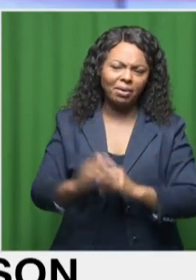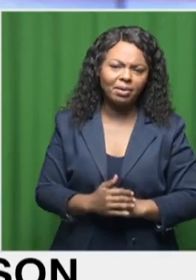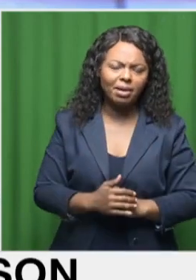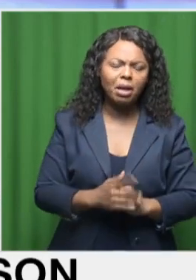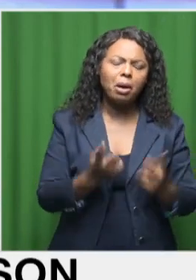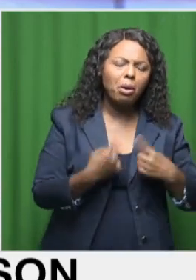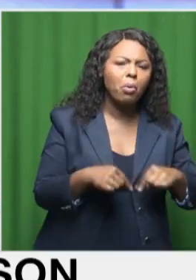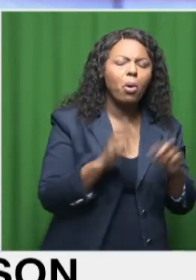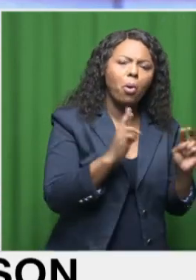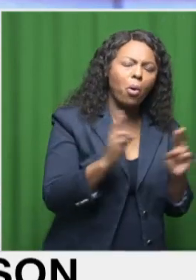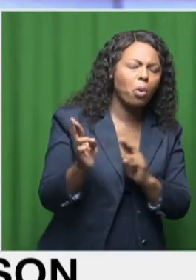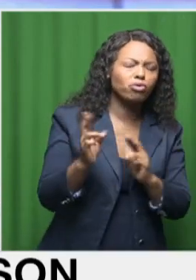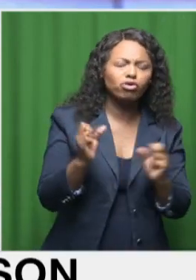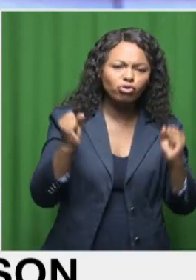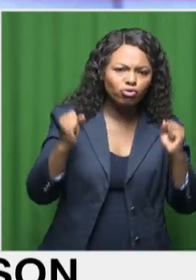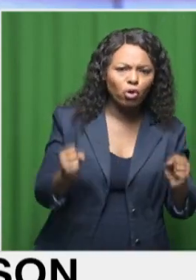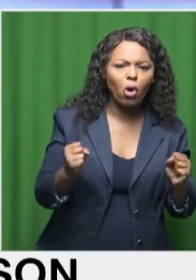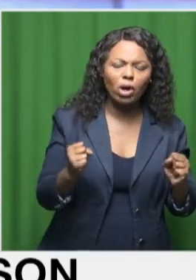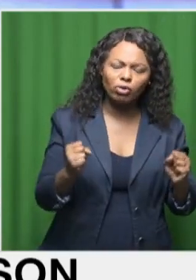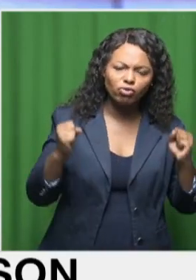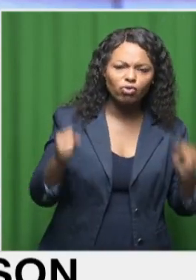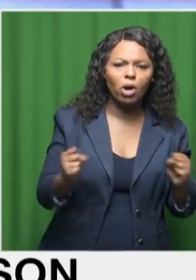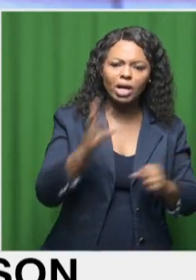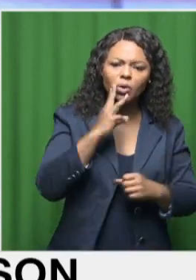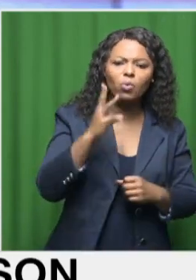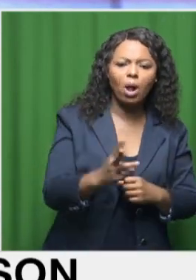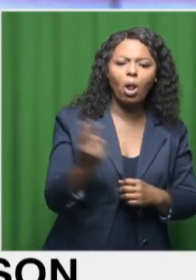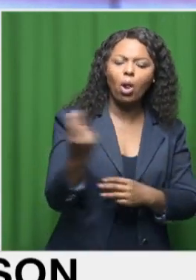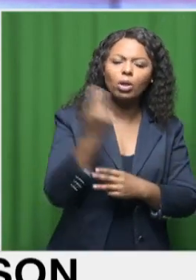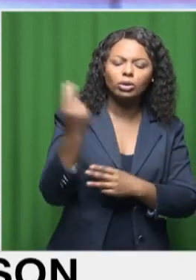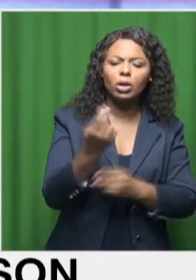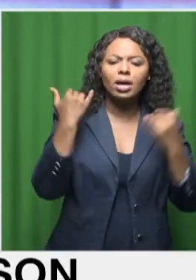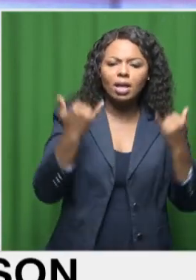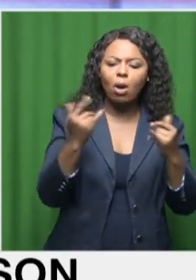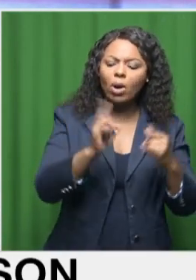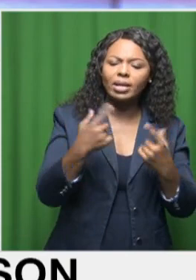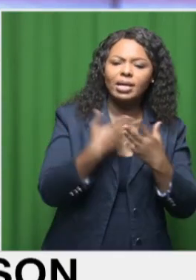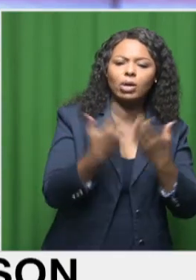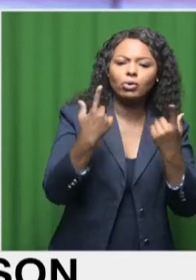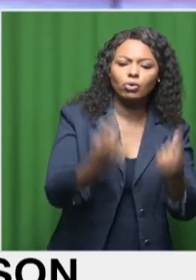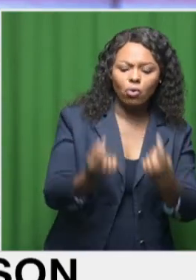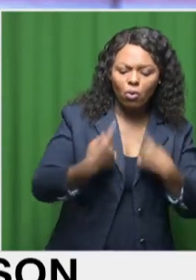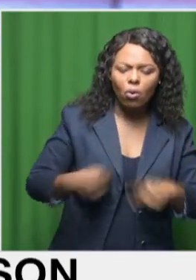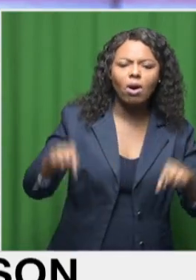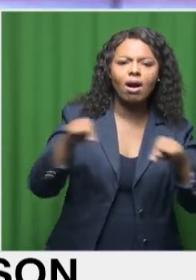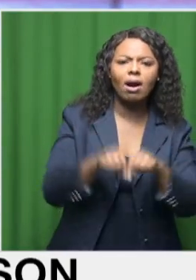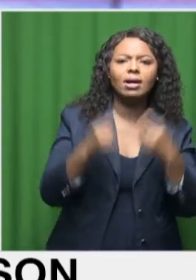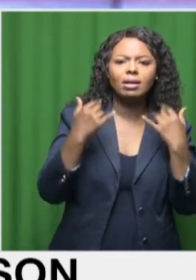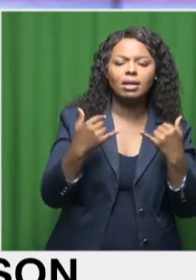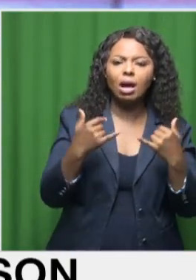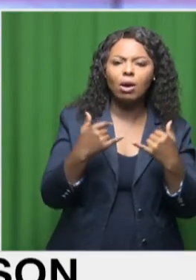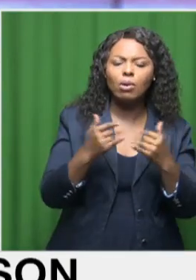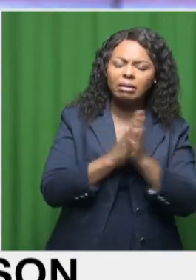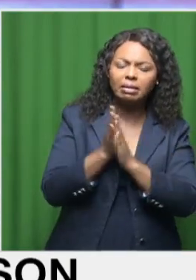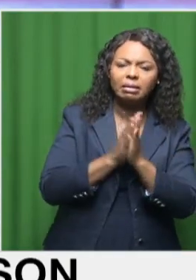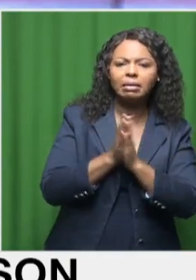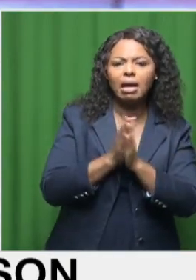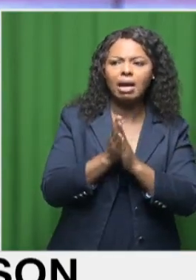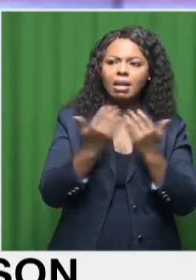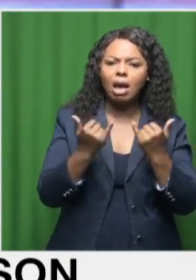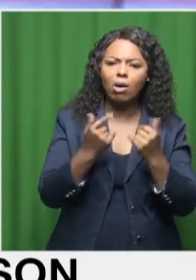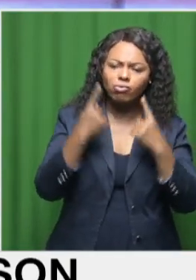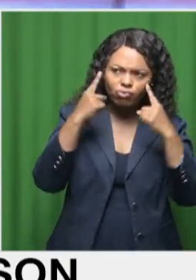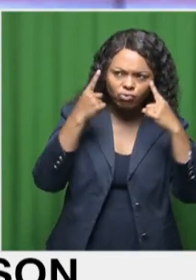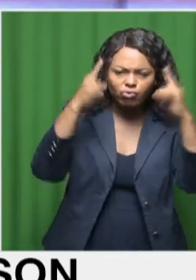We're hoping very strongly that it will, and also what it's going to do for us is Sowetans have